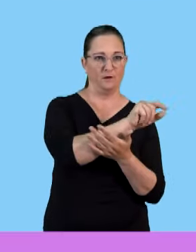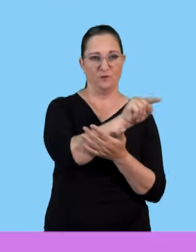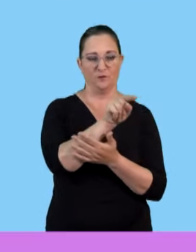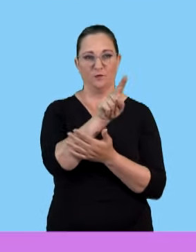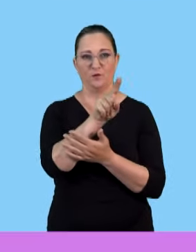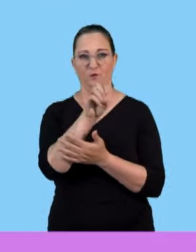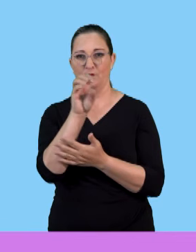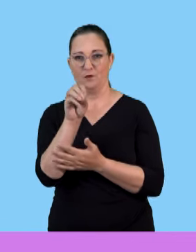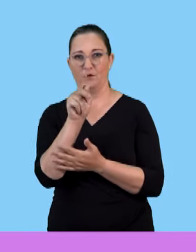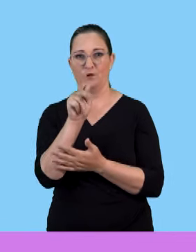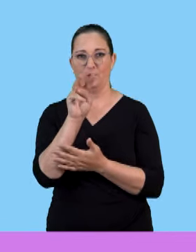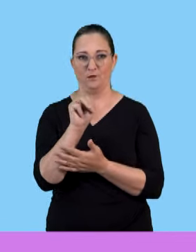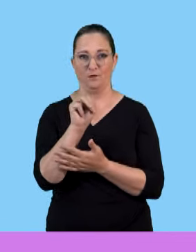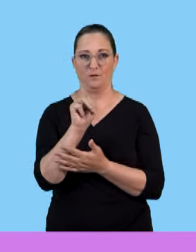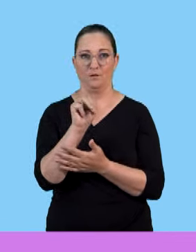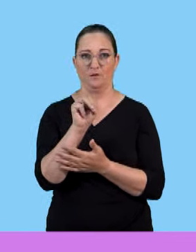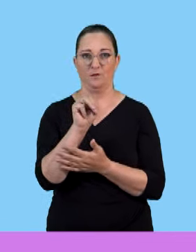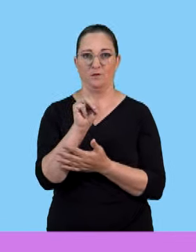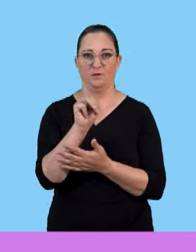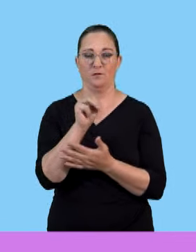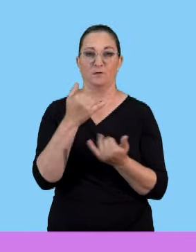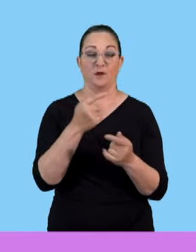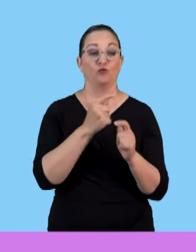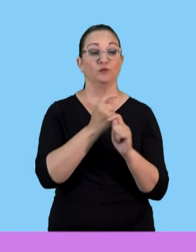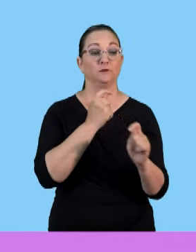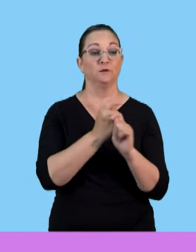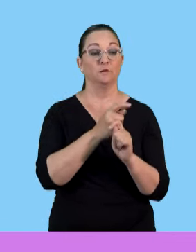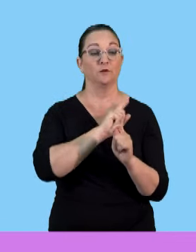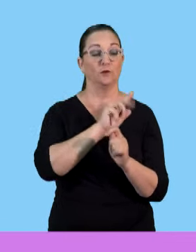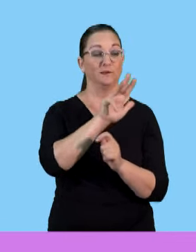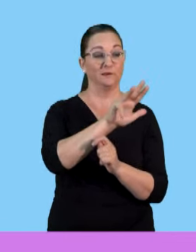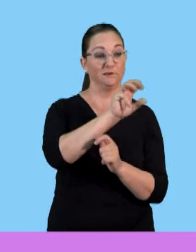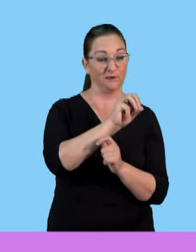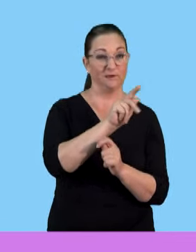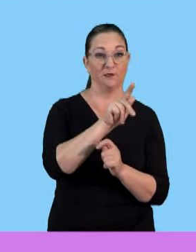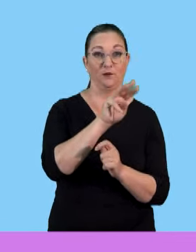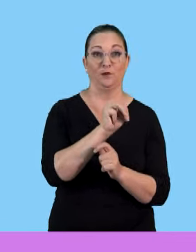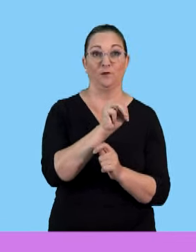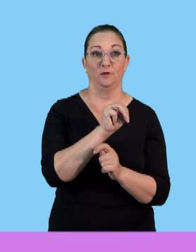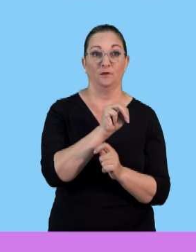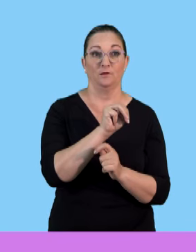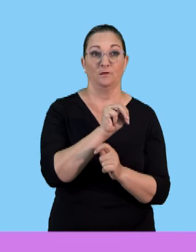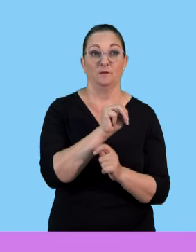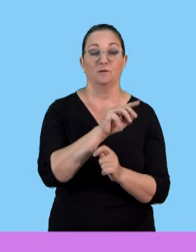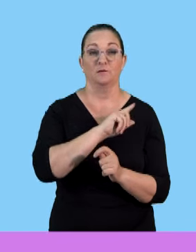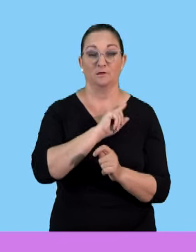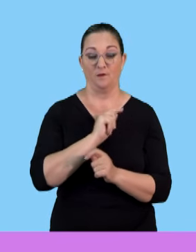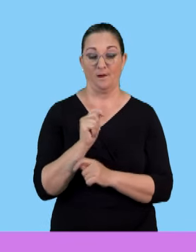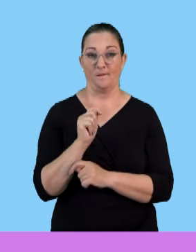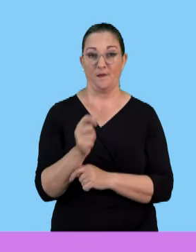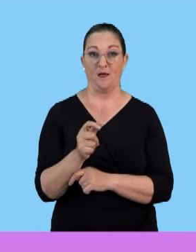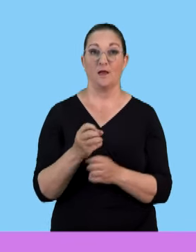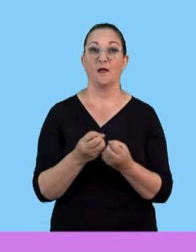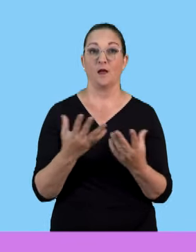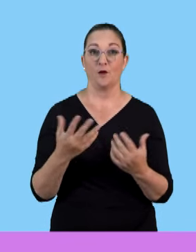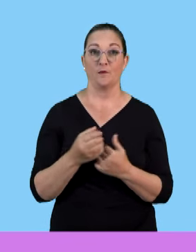between 50 and 100 kilometers. So now, meaning when you travel 90 kilometers, you will